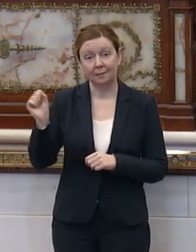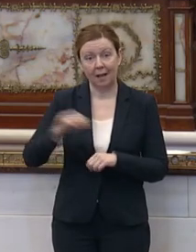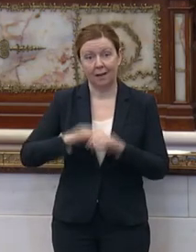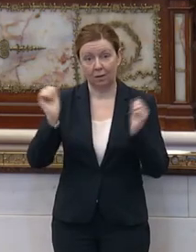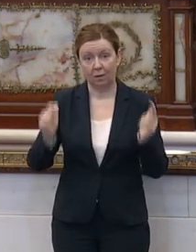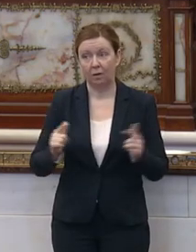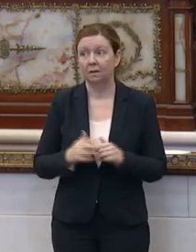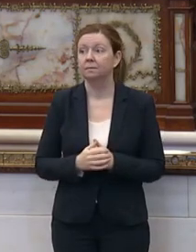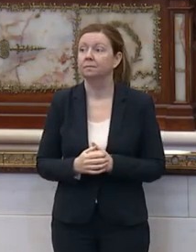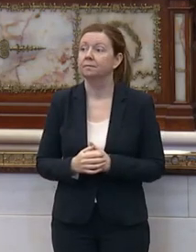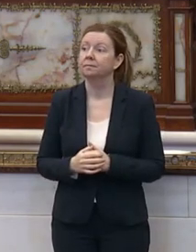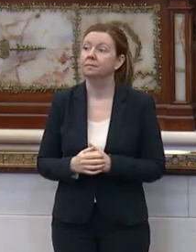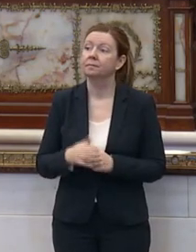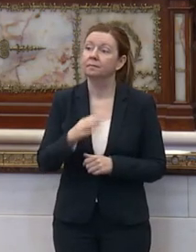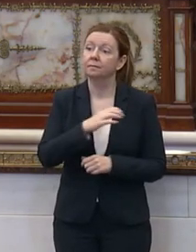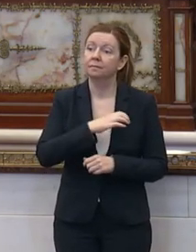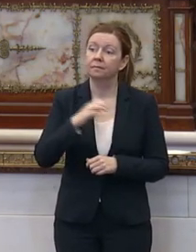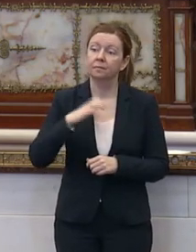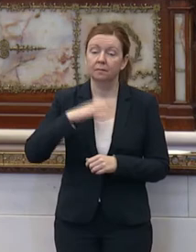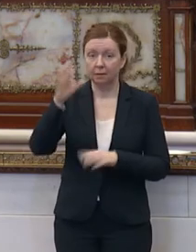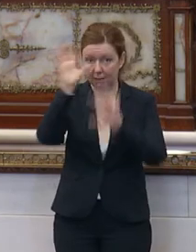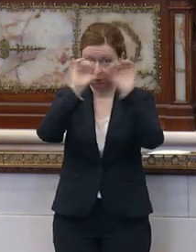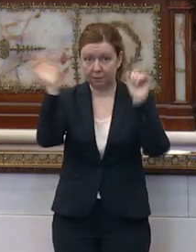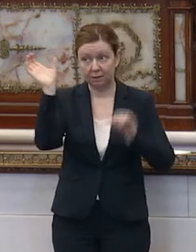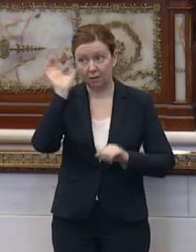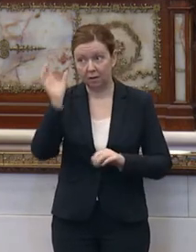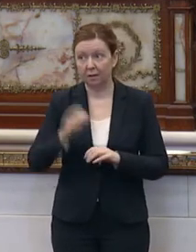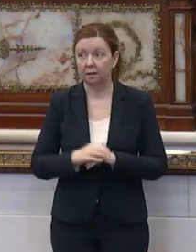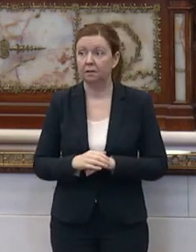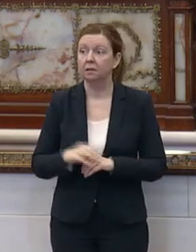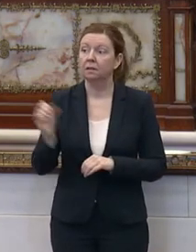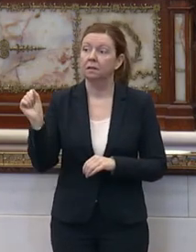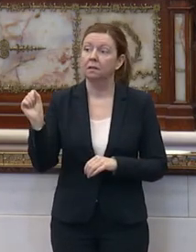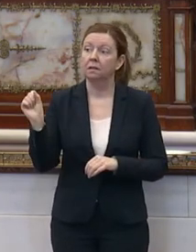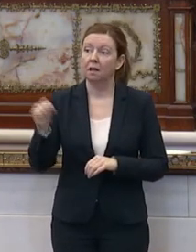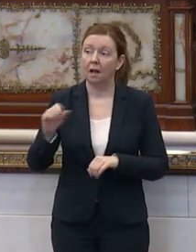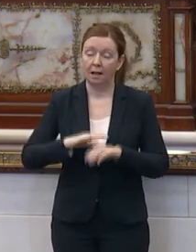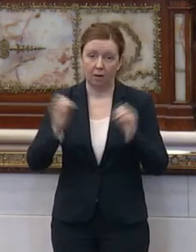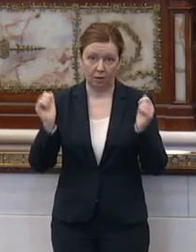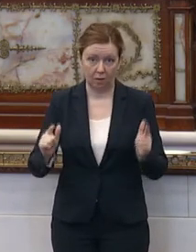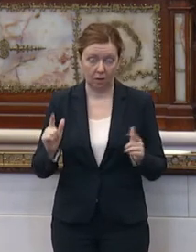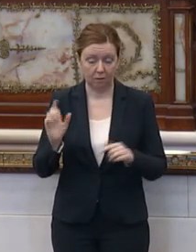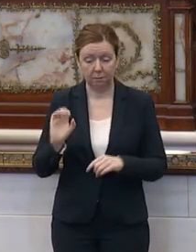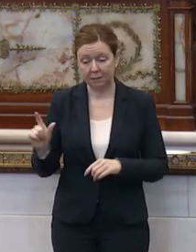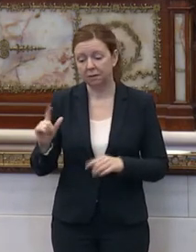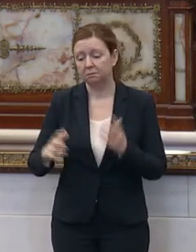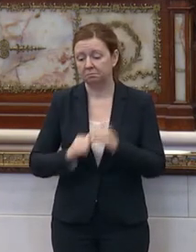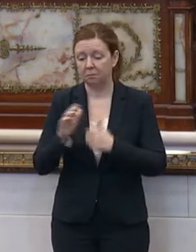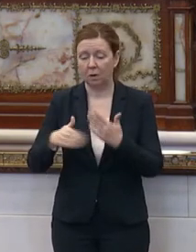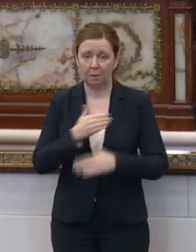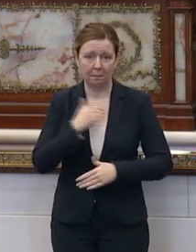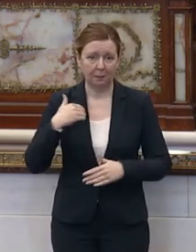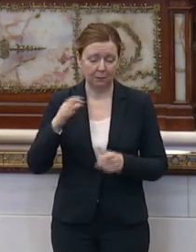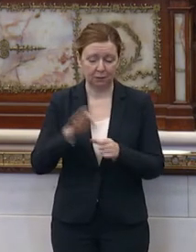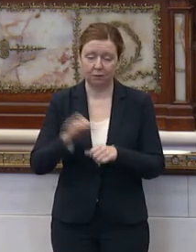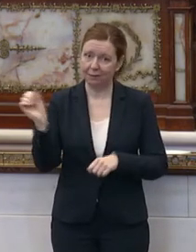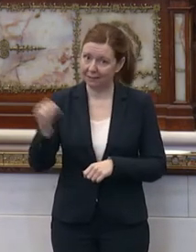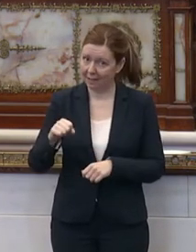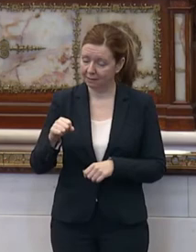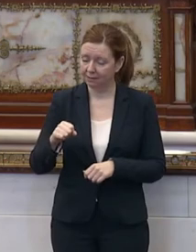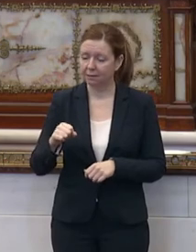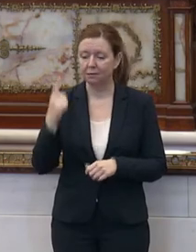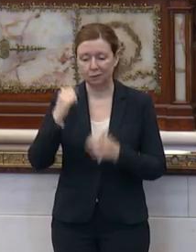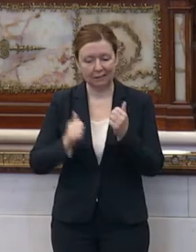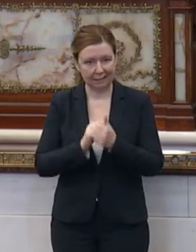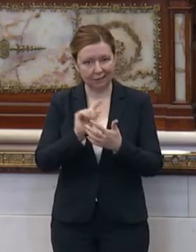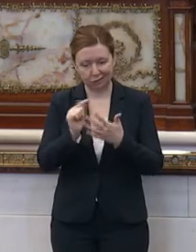Aye on all bills. Council President Clark. Aye on all bills. A majority of all members having voted in the affirmative